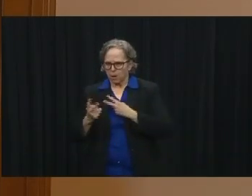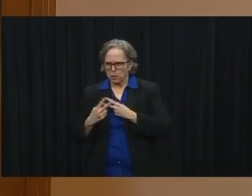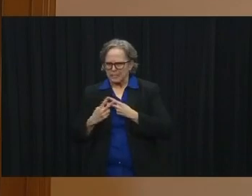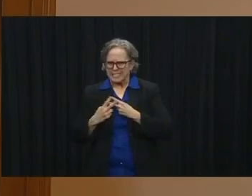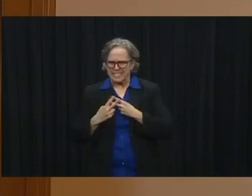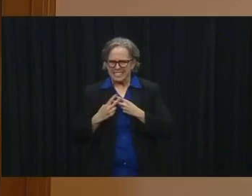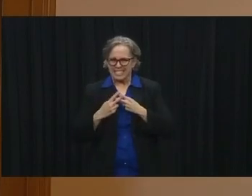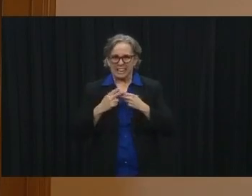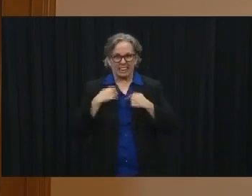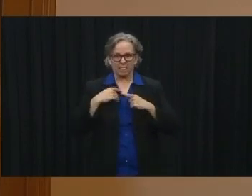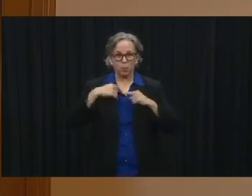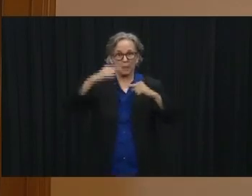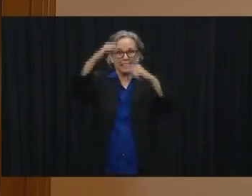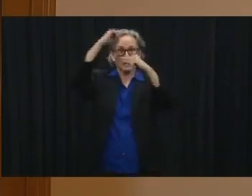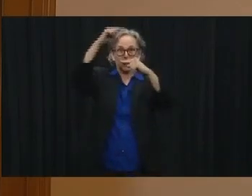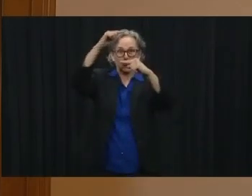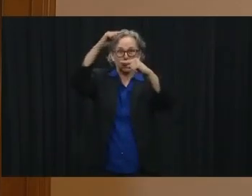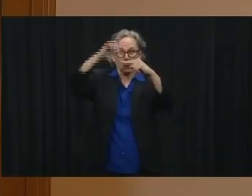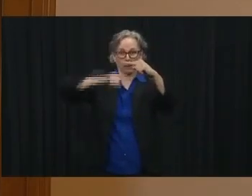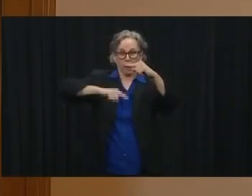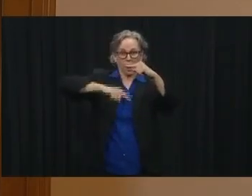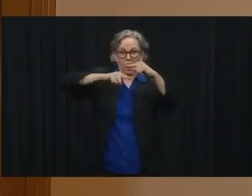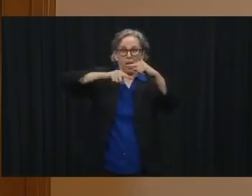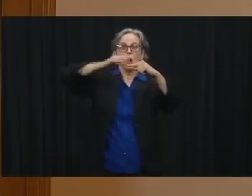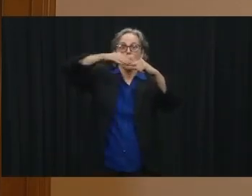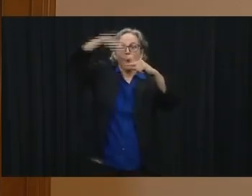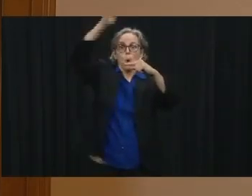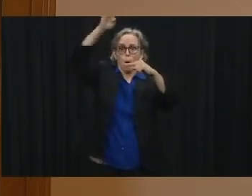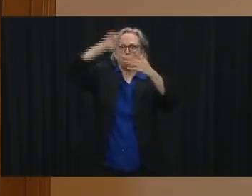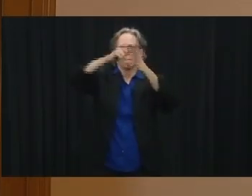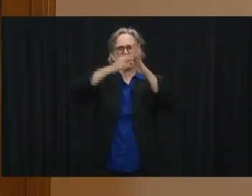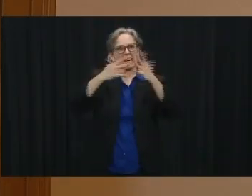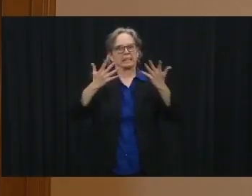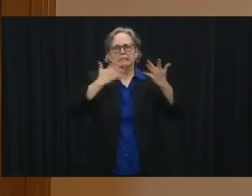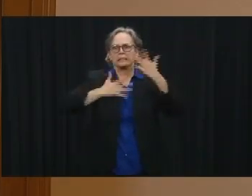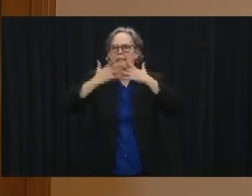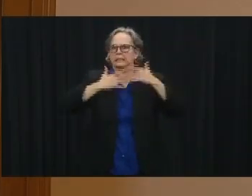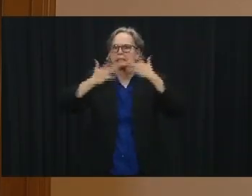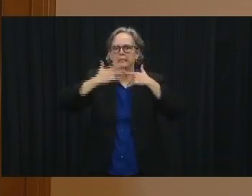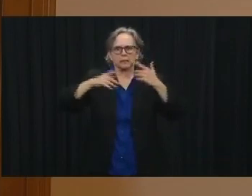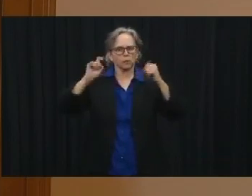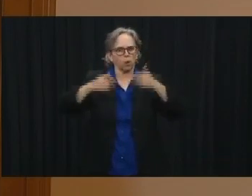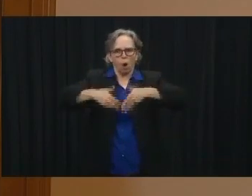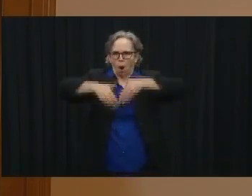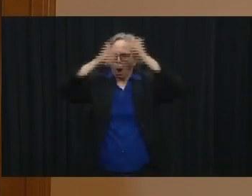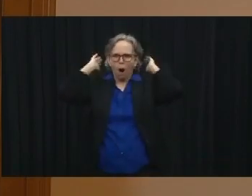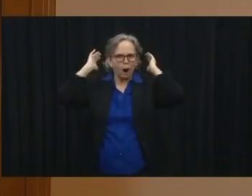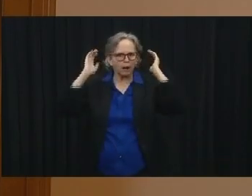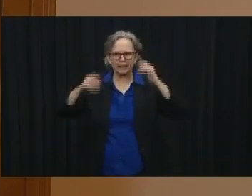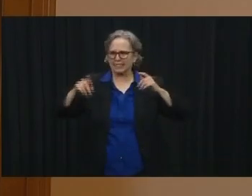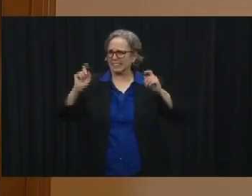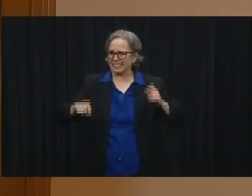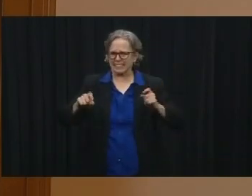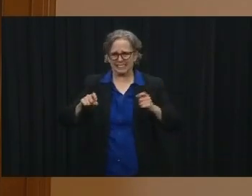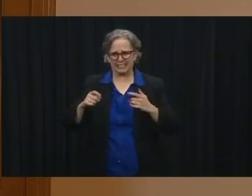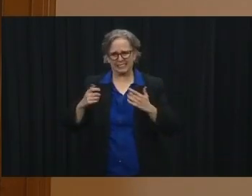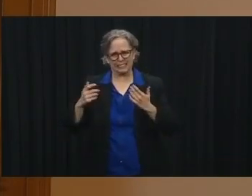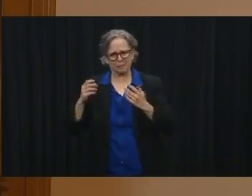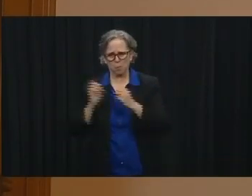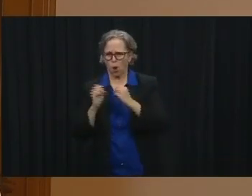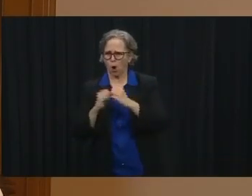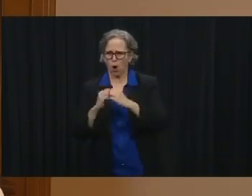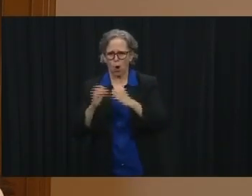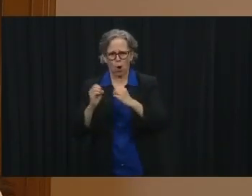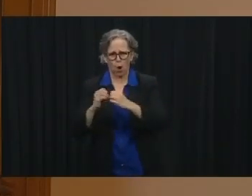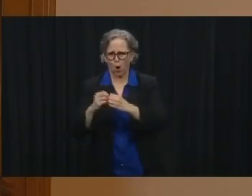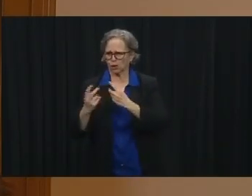more capacity because we know we're gonna go up above what our hospitals normally have as their capacity. This is ICU